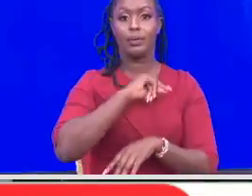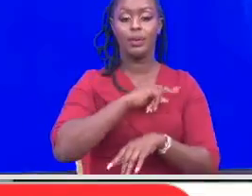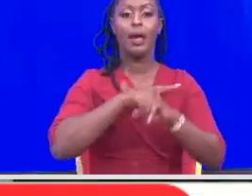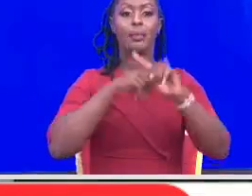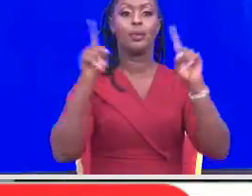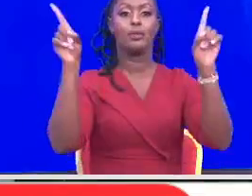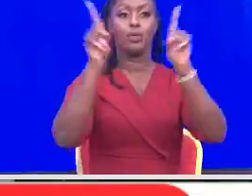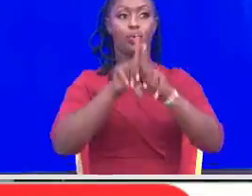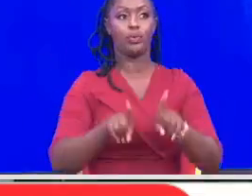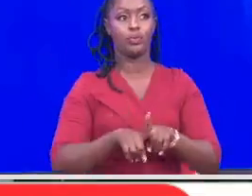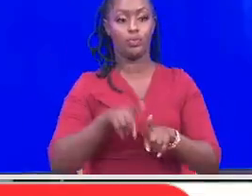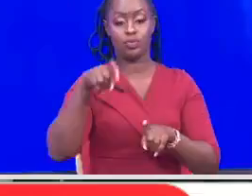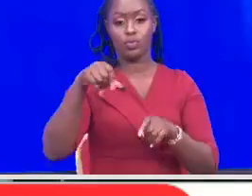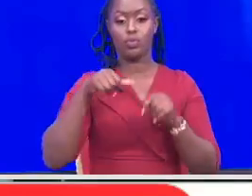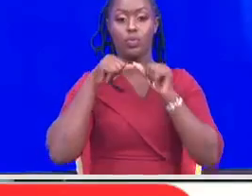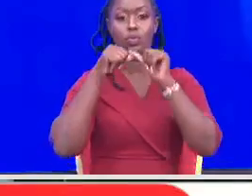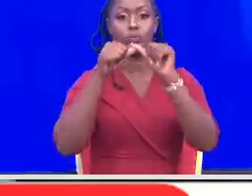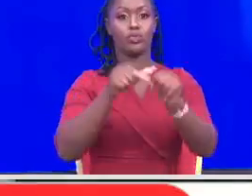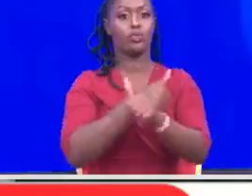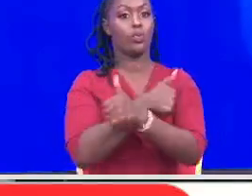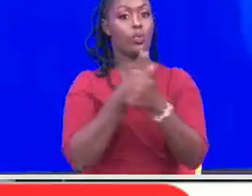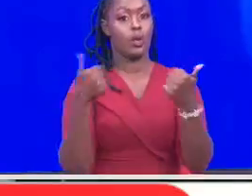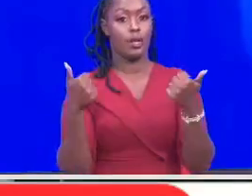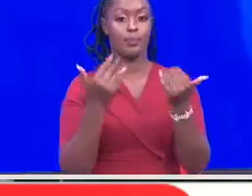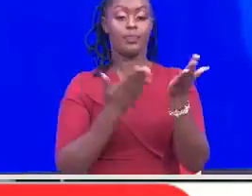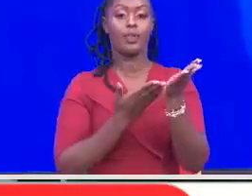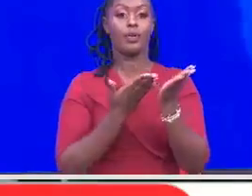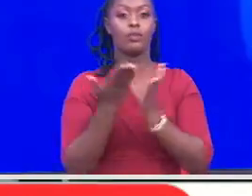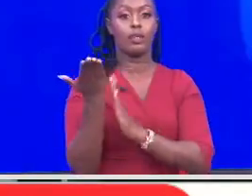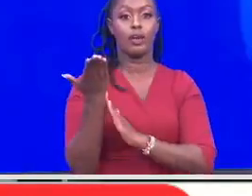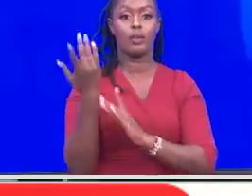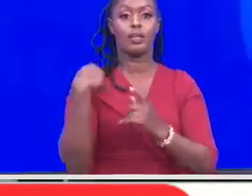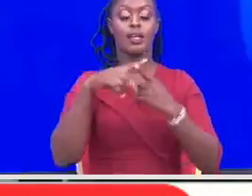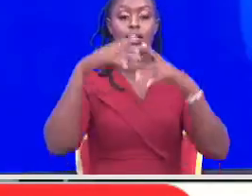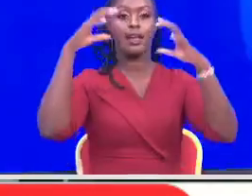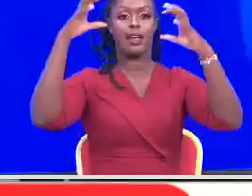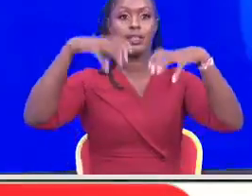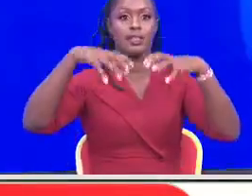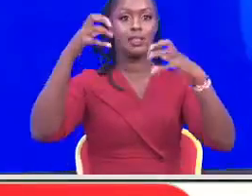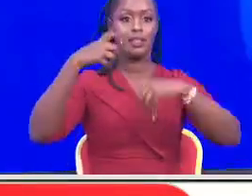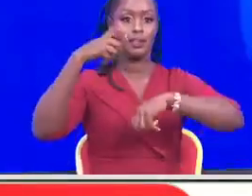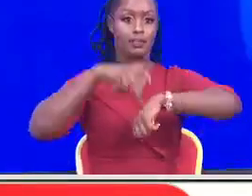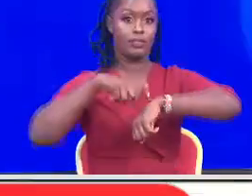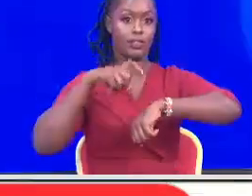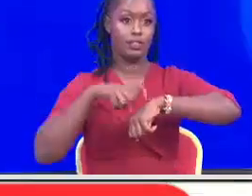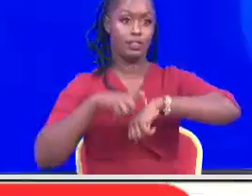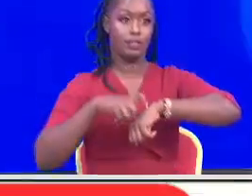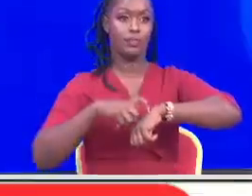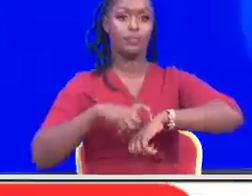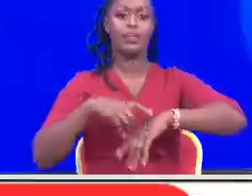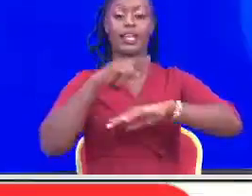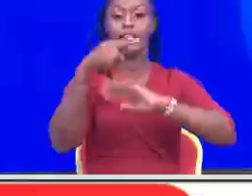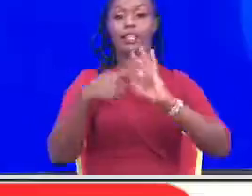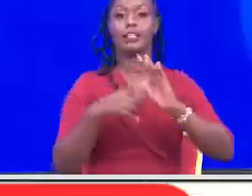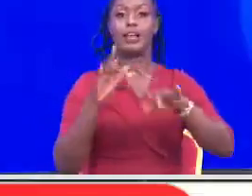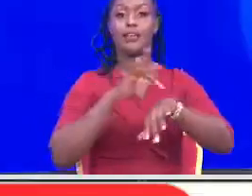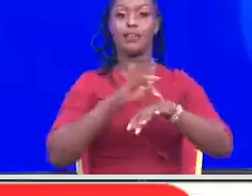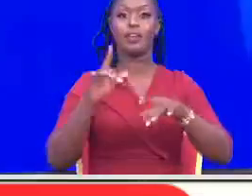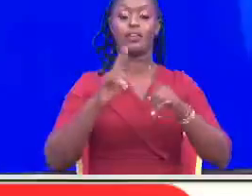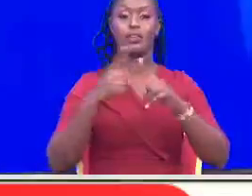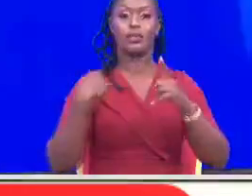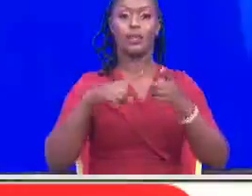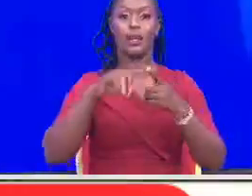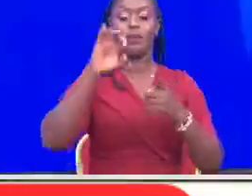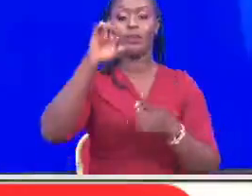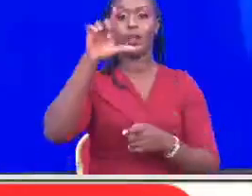also continue seamlessly throughout the rainfall season. The floods that are expected to come with El Nino will also